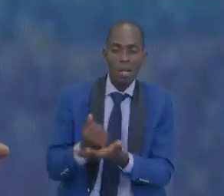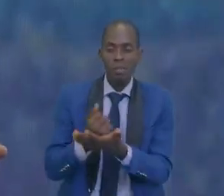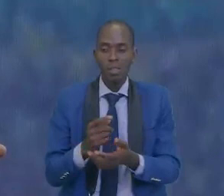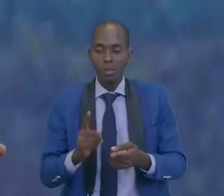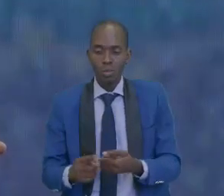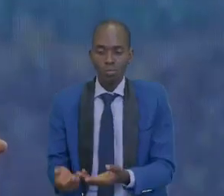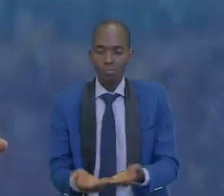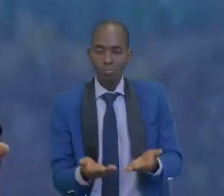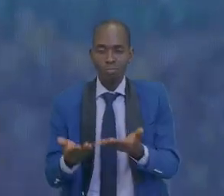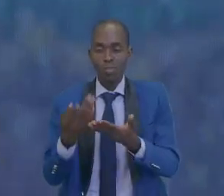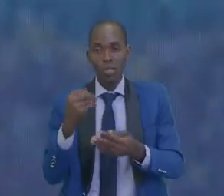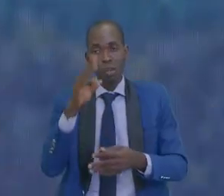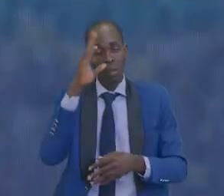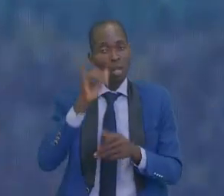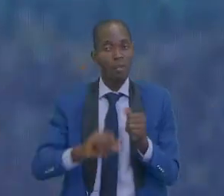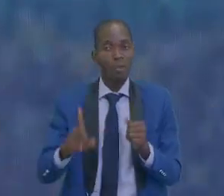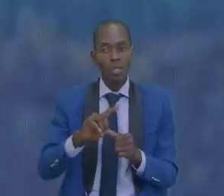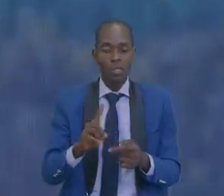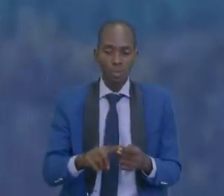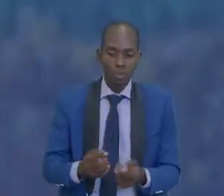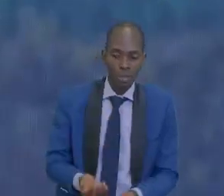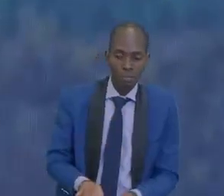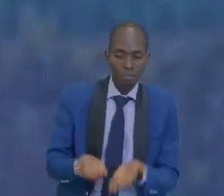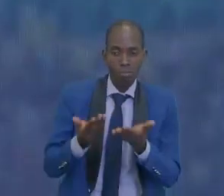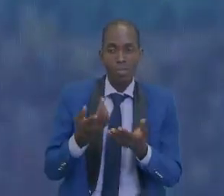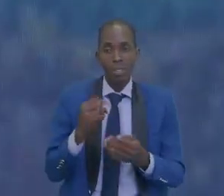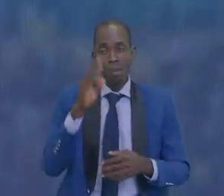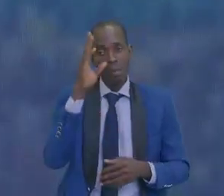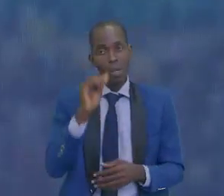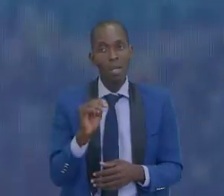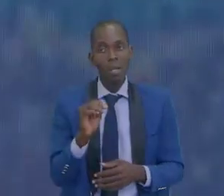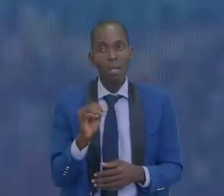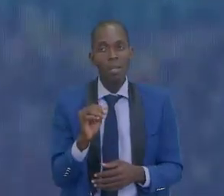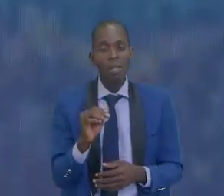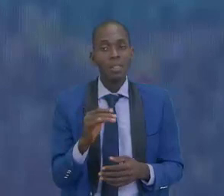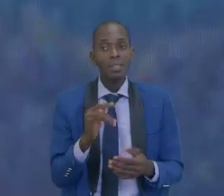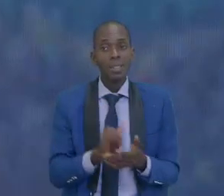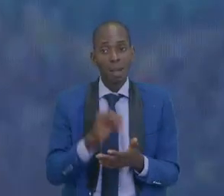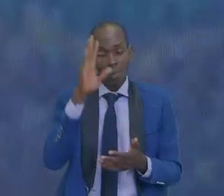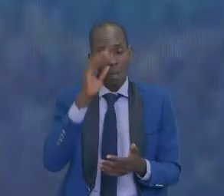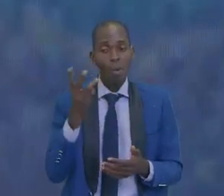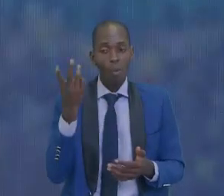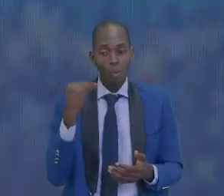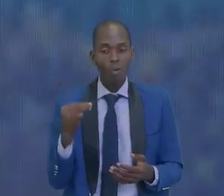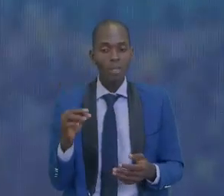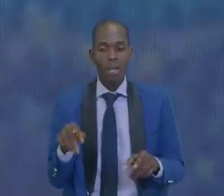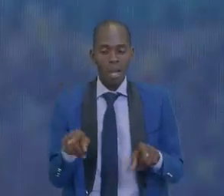bed, to carry him, he was as healthy as they are,